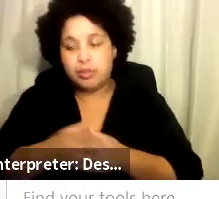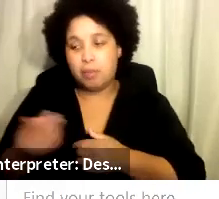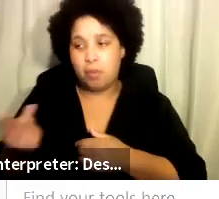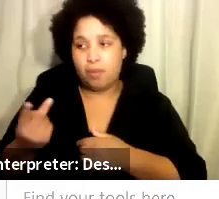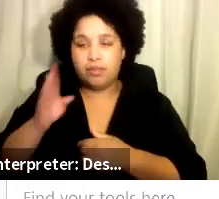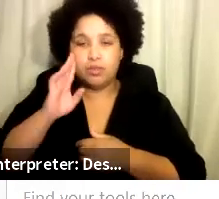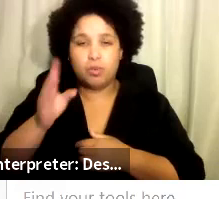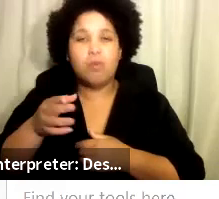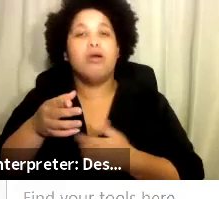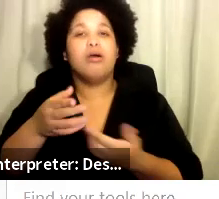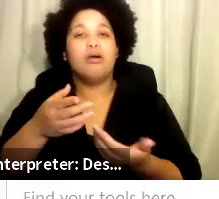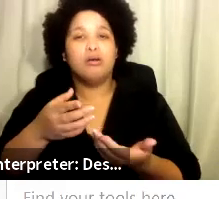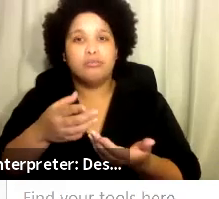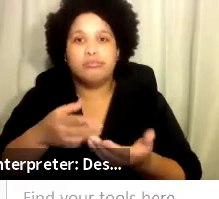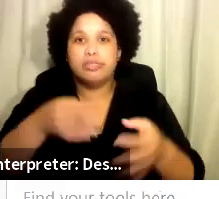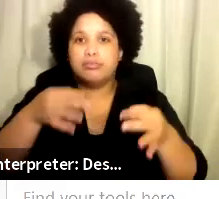the requirements for enrollment,